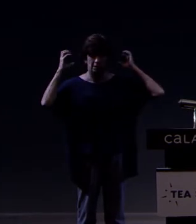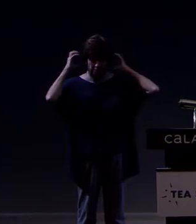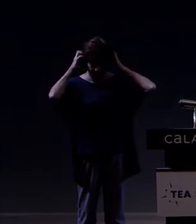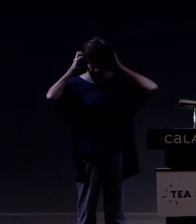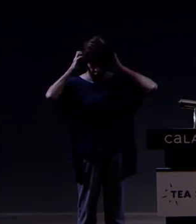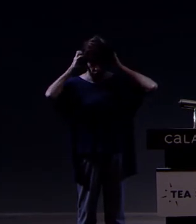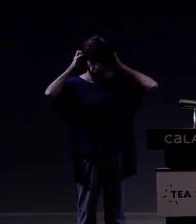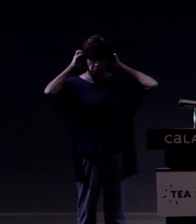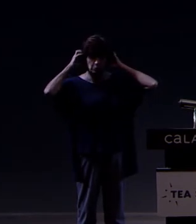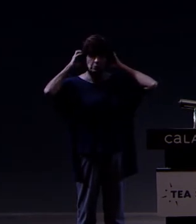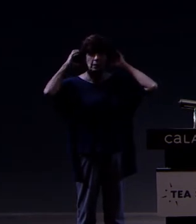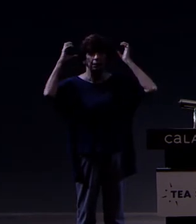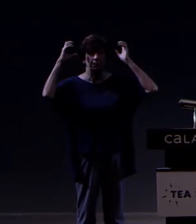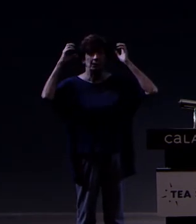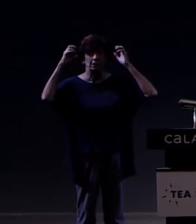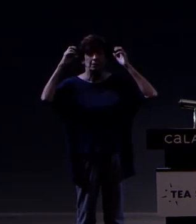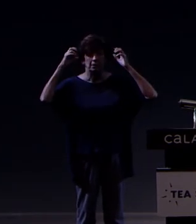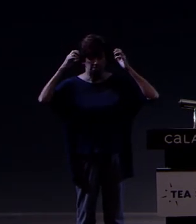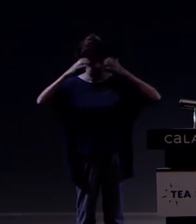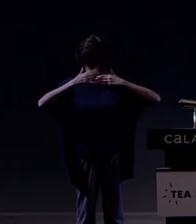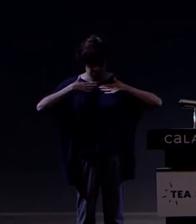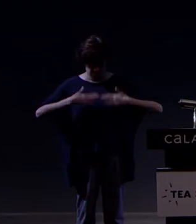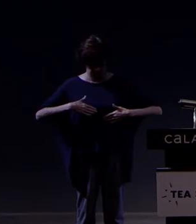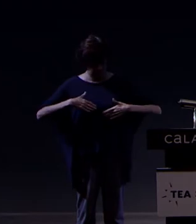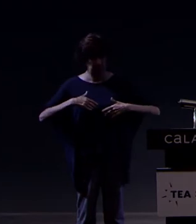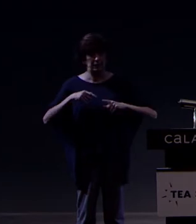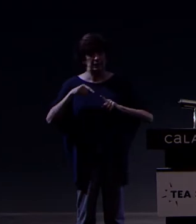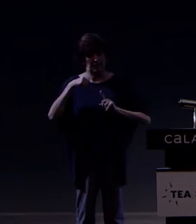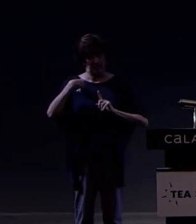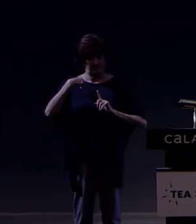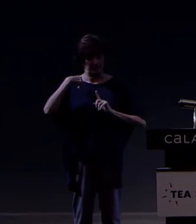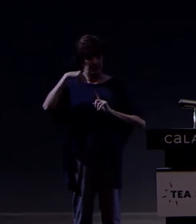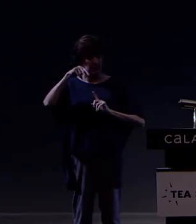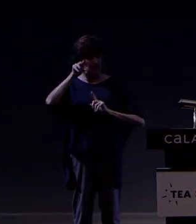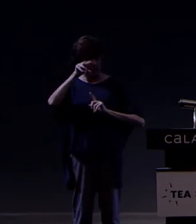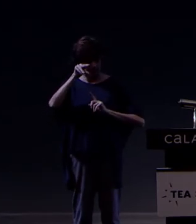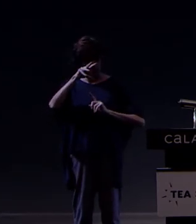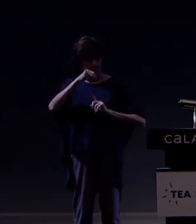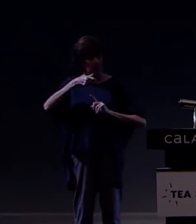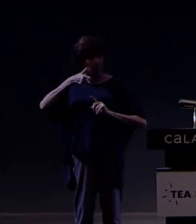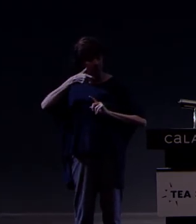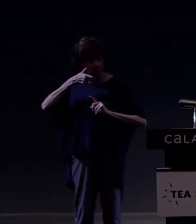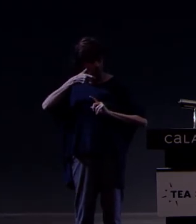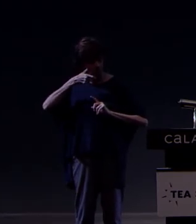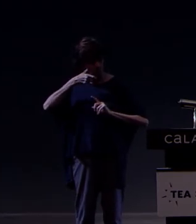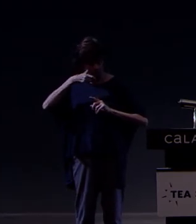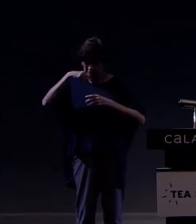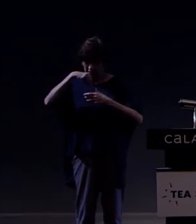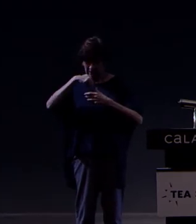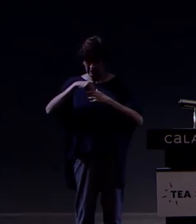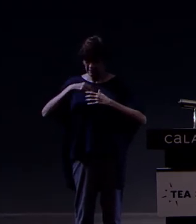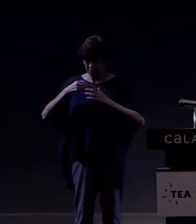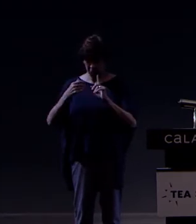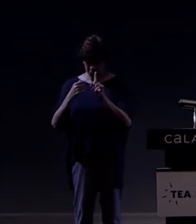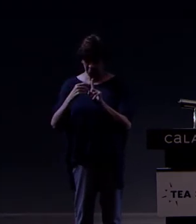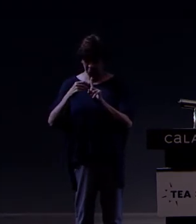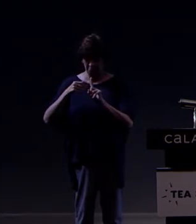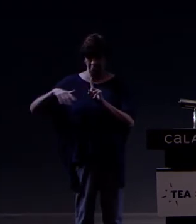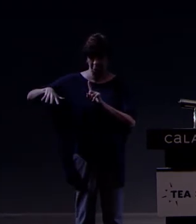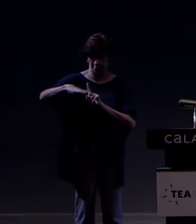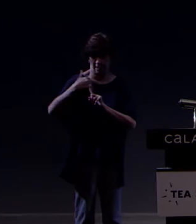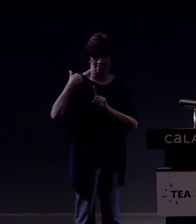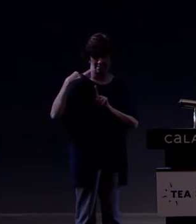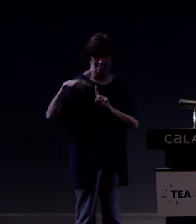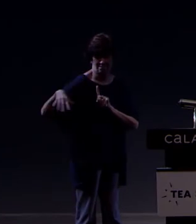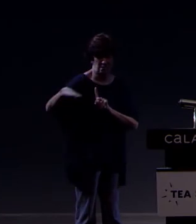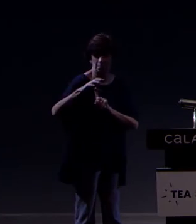earphones, but he has a camera and a microphone. So he's in the same space, but he's not experiencing